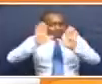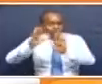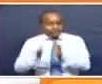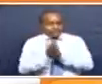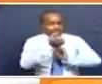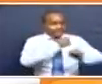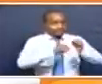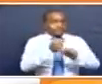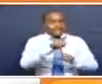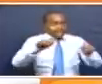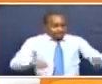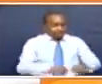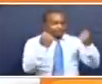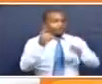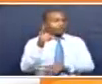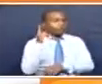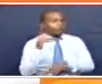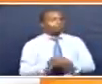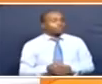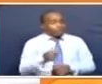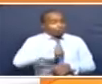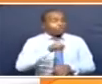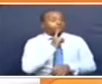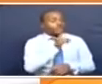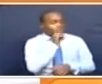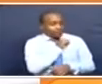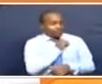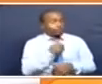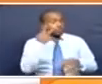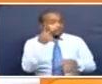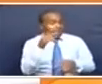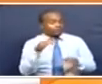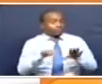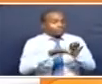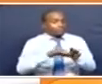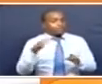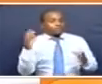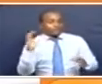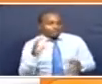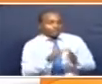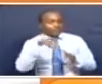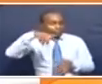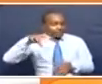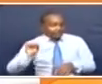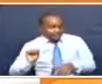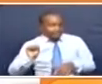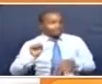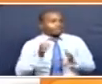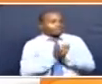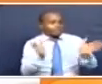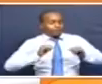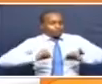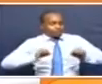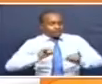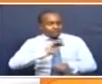a violation of the law. We have said that. We have seen members of the cabinet, we have seen permanent secretaries, we have seen public officers at the